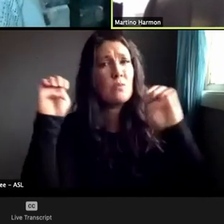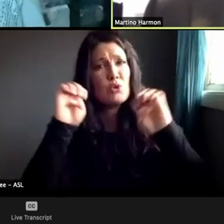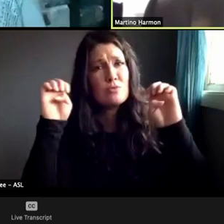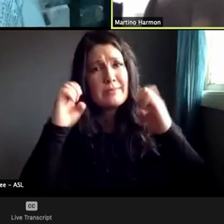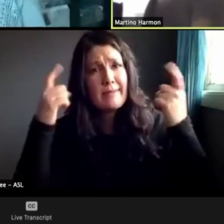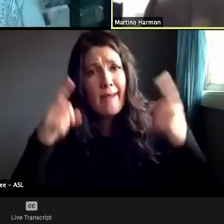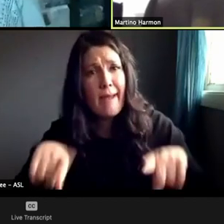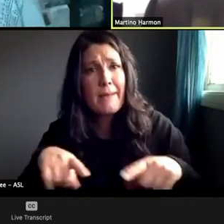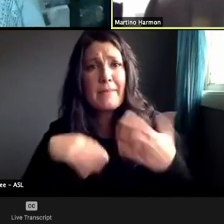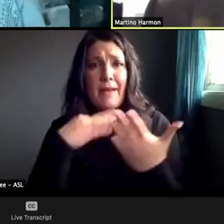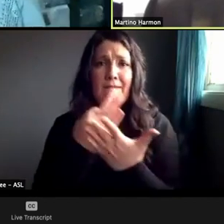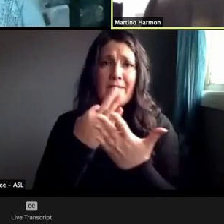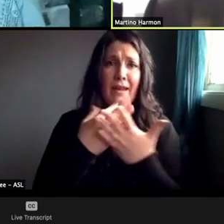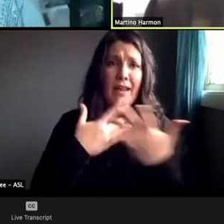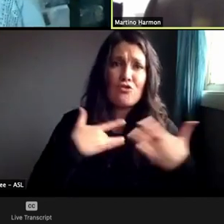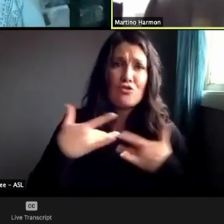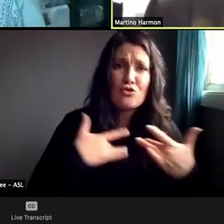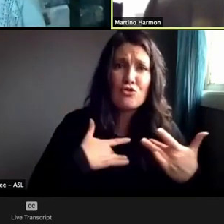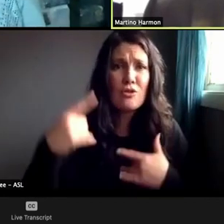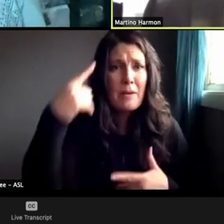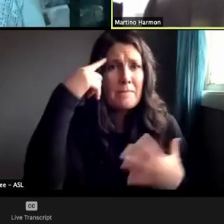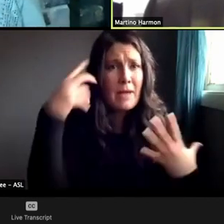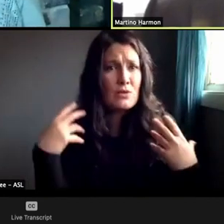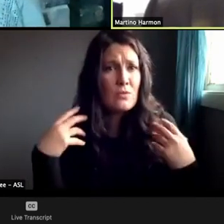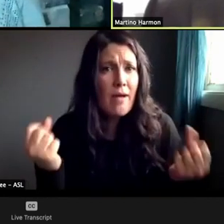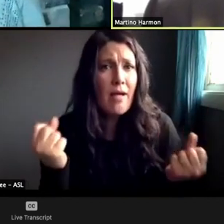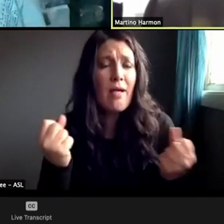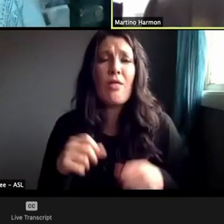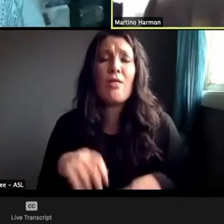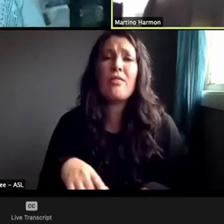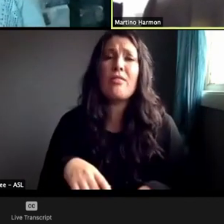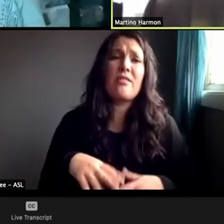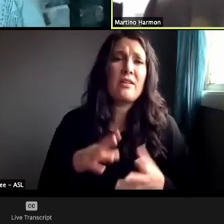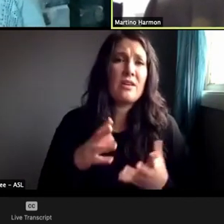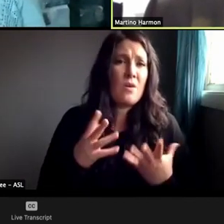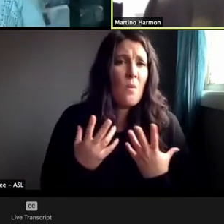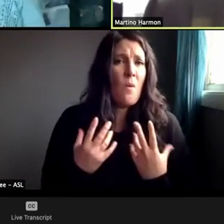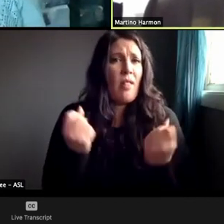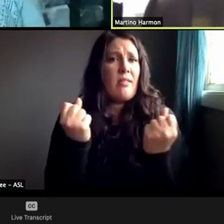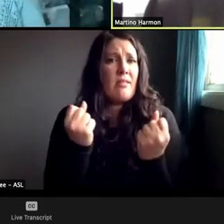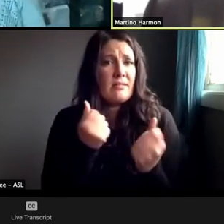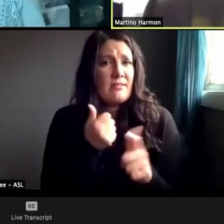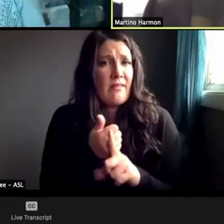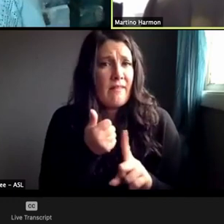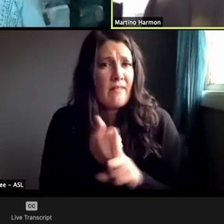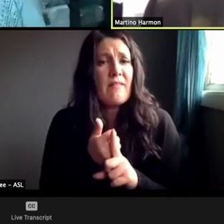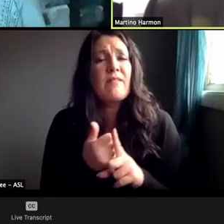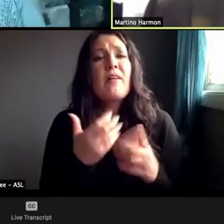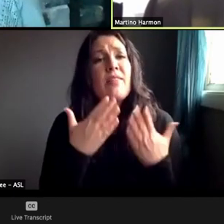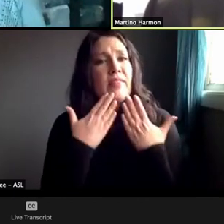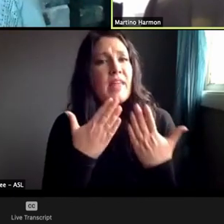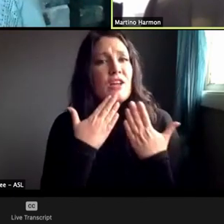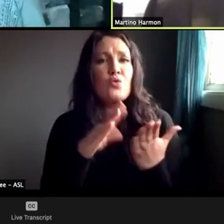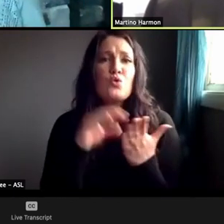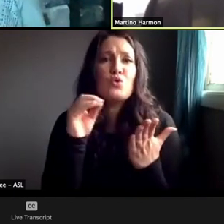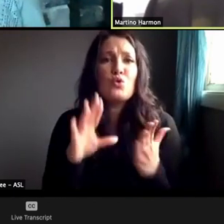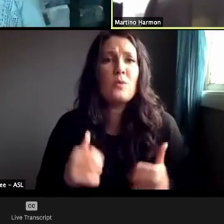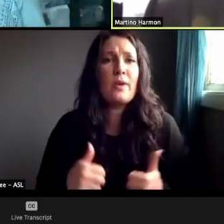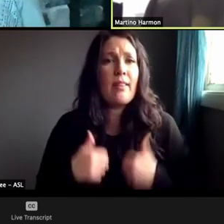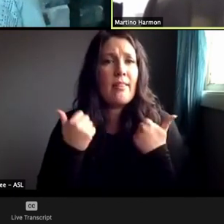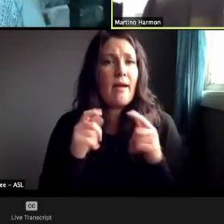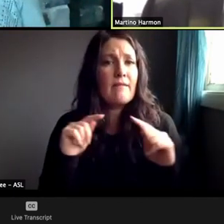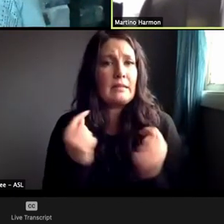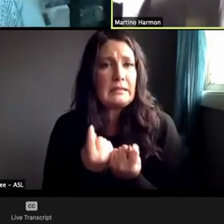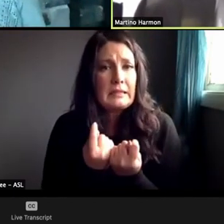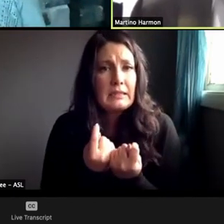from financial concerns to mental health and emotional wellness. A special thank you to those student life team members from other units who